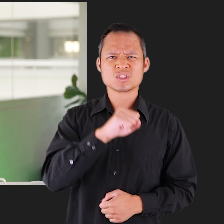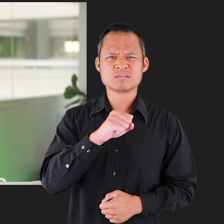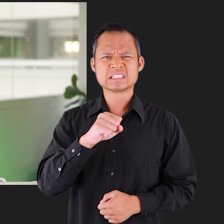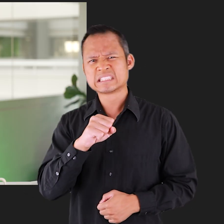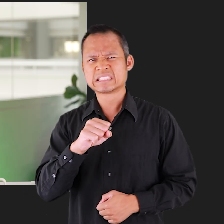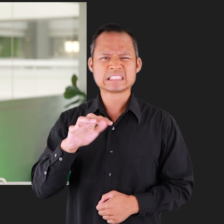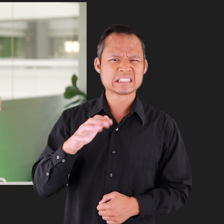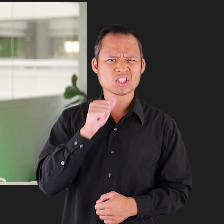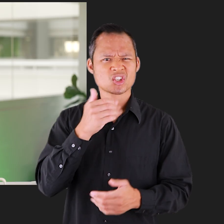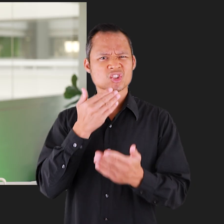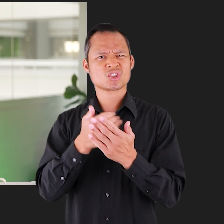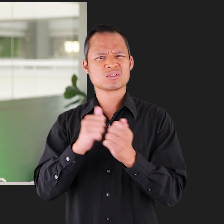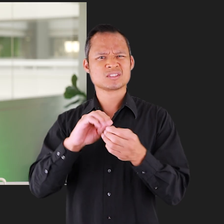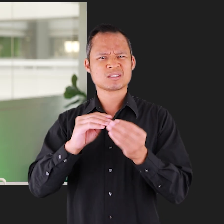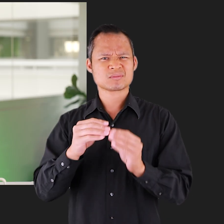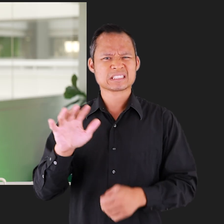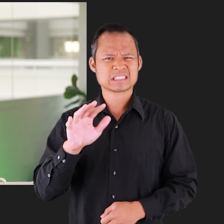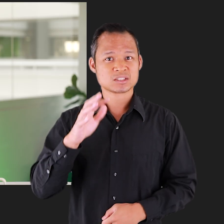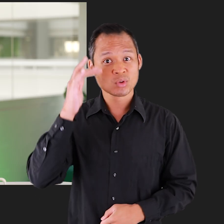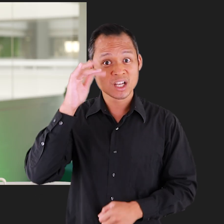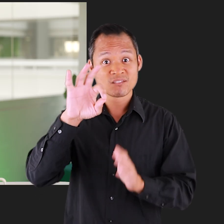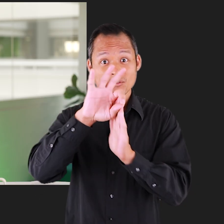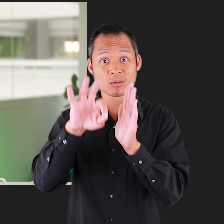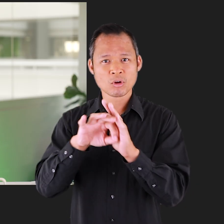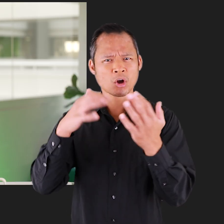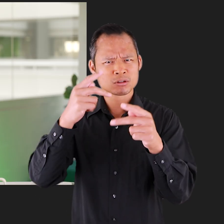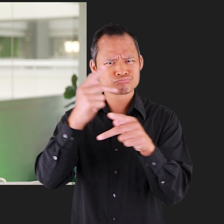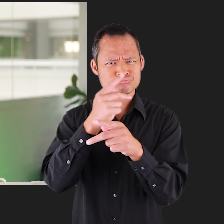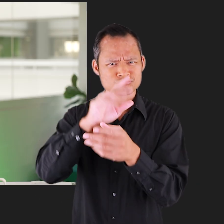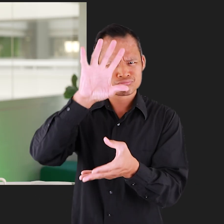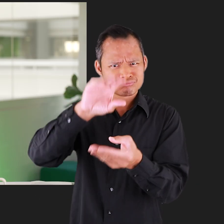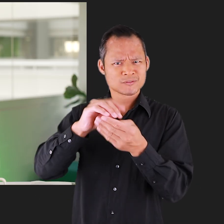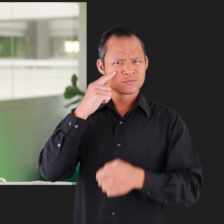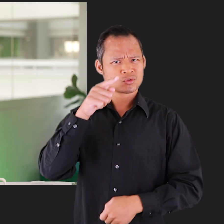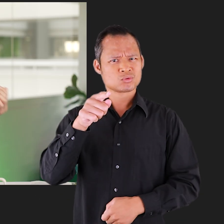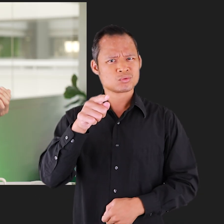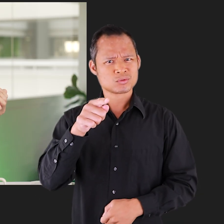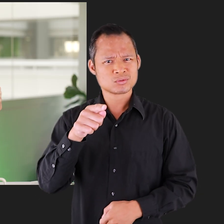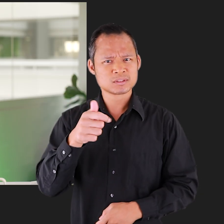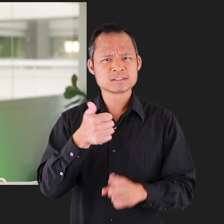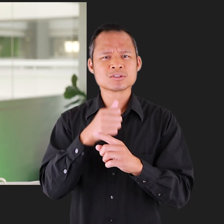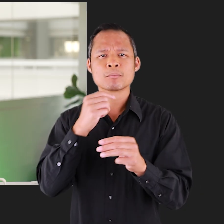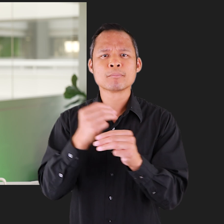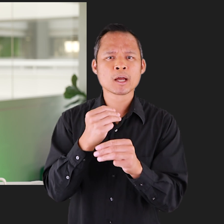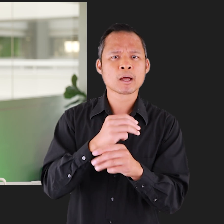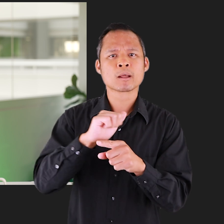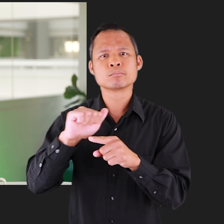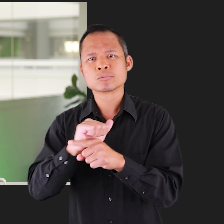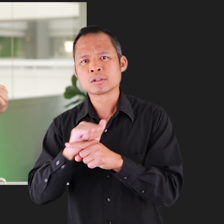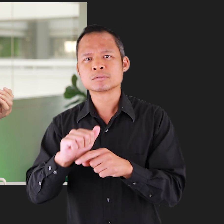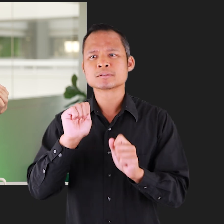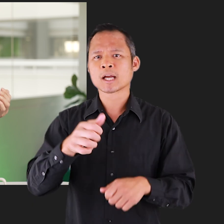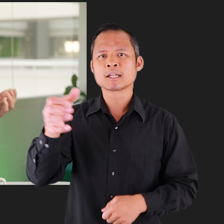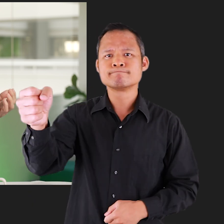good with numbers. After all, the formulas will do all the adding up for you. This is not primarily a math exercise, nor is it something you